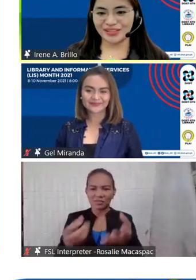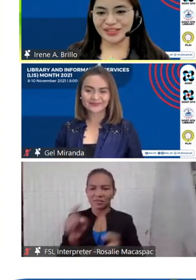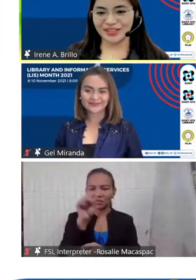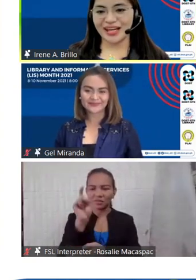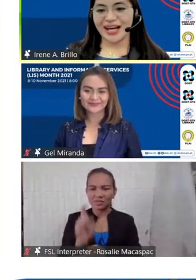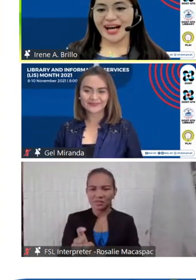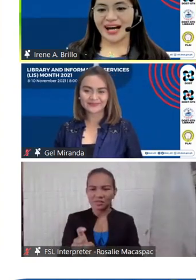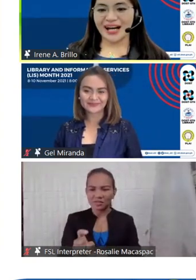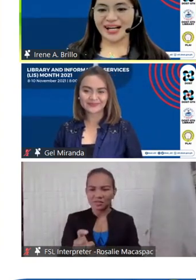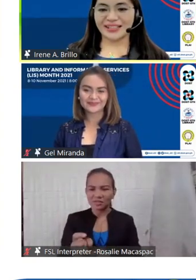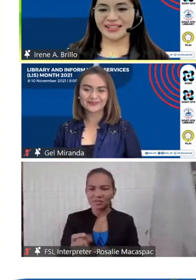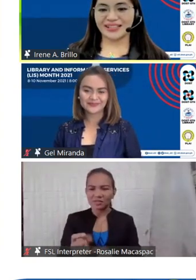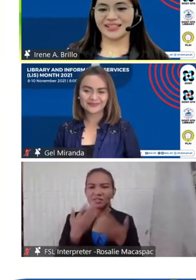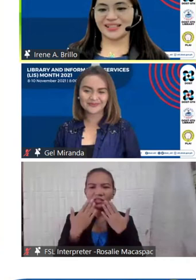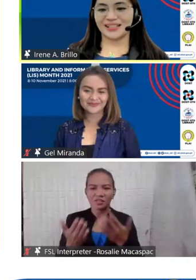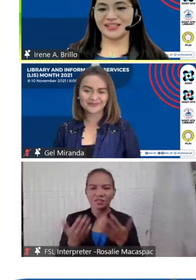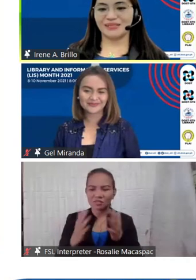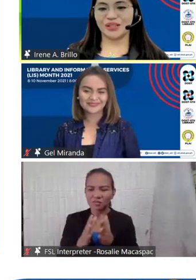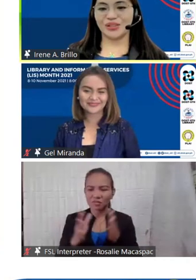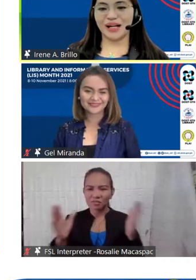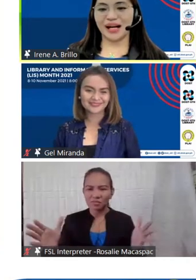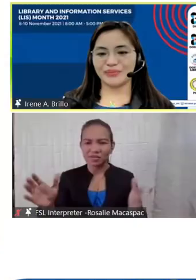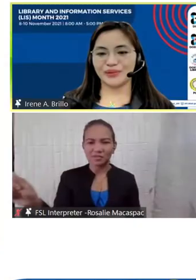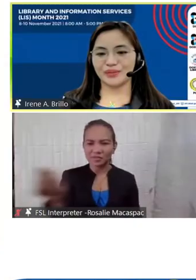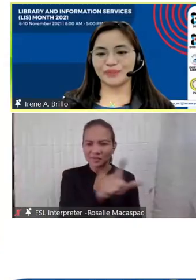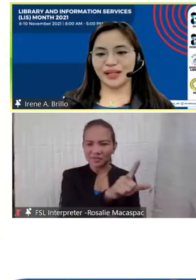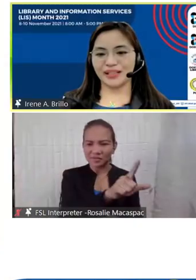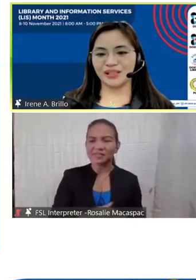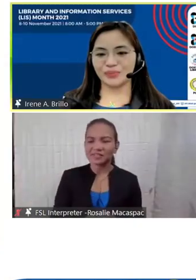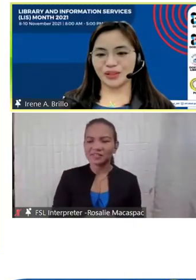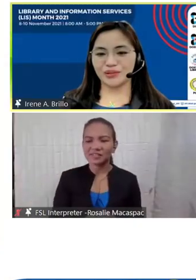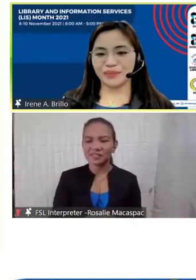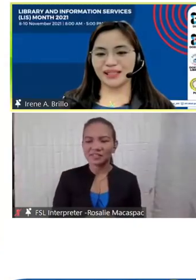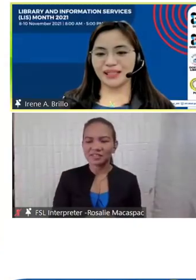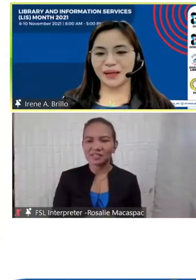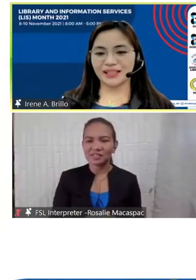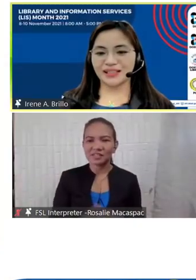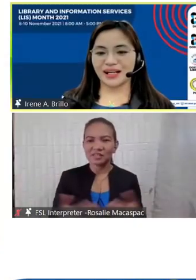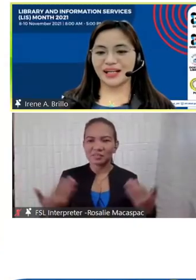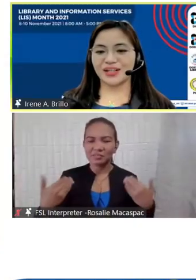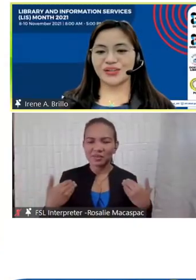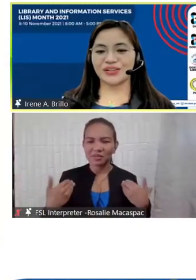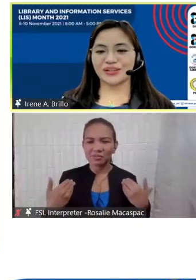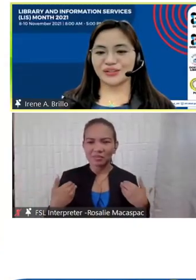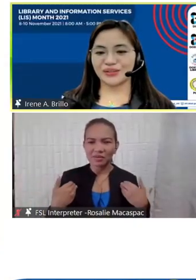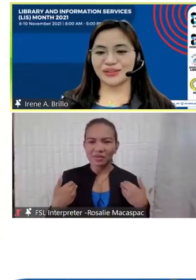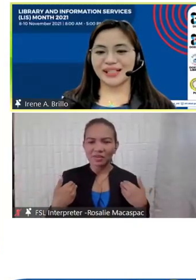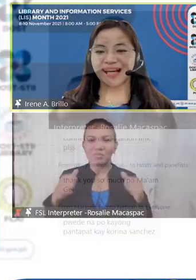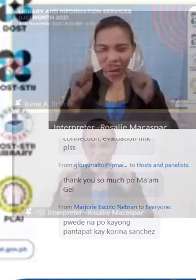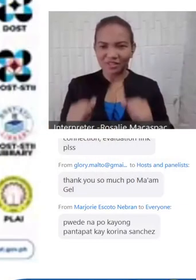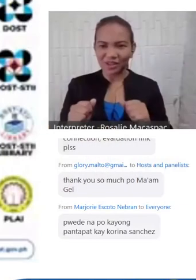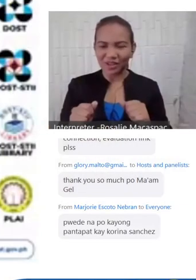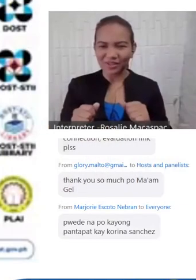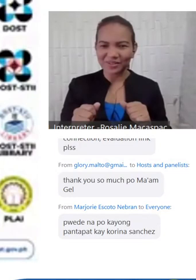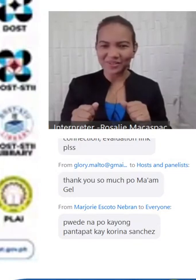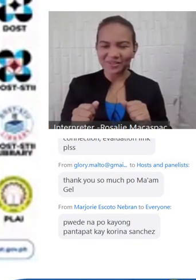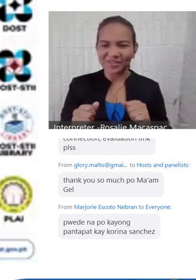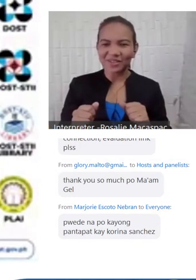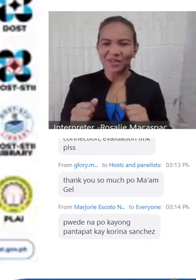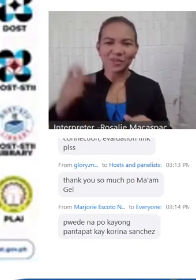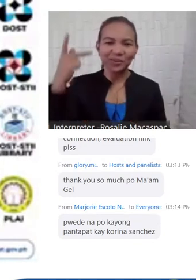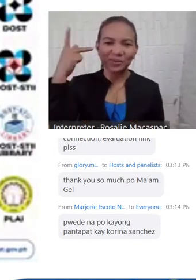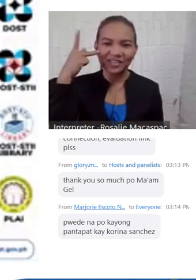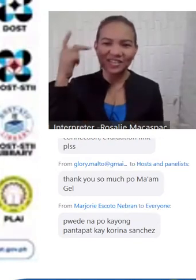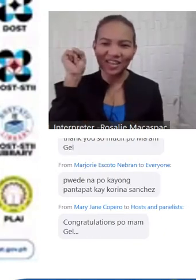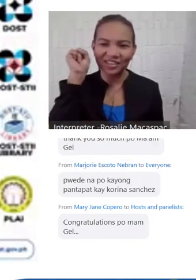inyo. At, ayun, may humahabol. Pwede na po kayong pantapat kay Corina